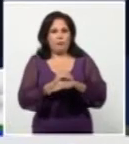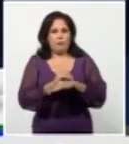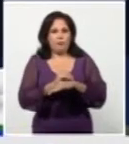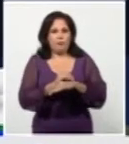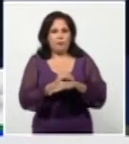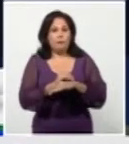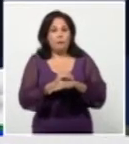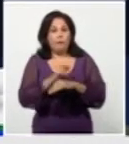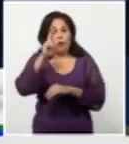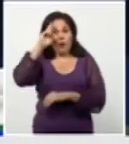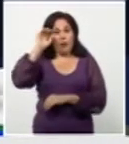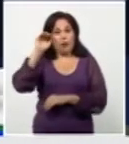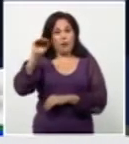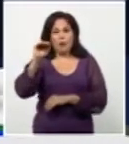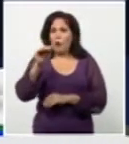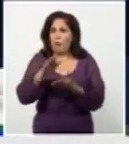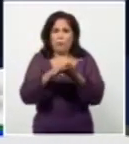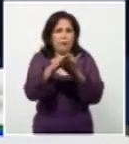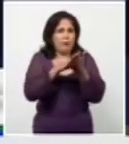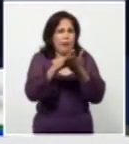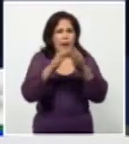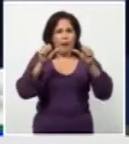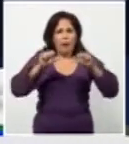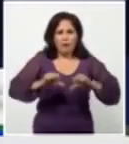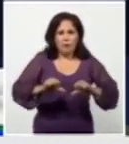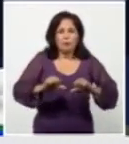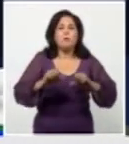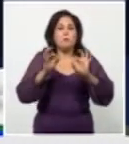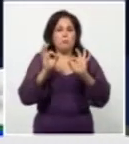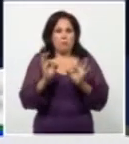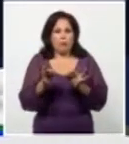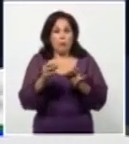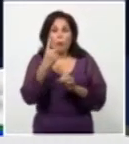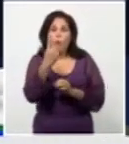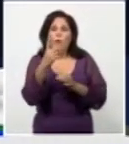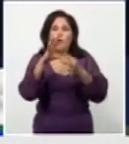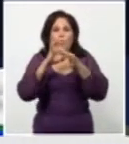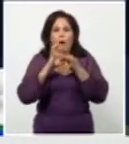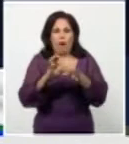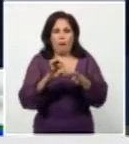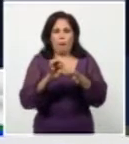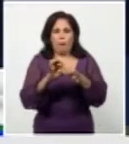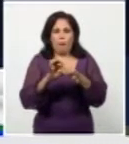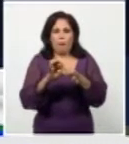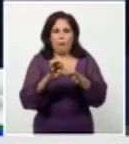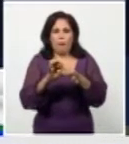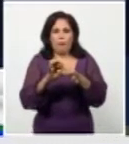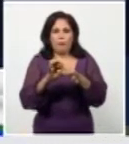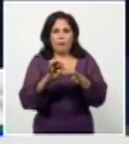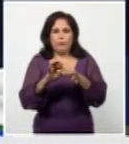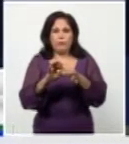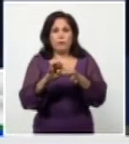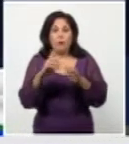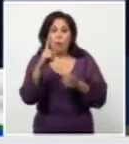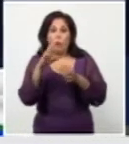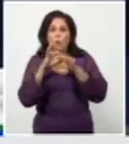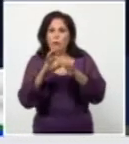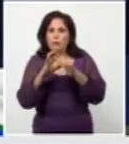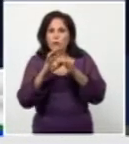the Salvador Allende Hospital in its intensive care unit.